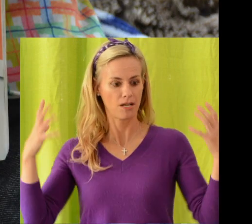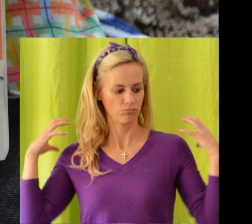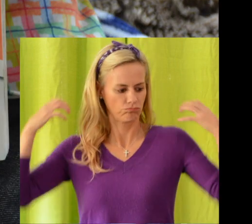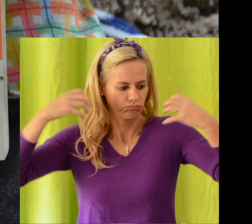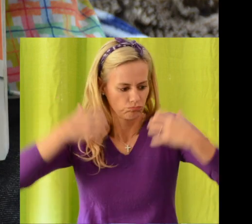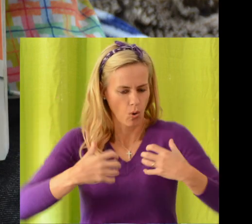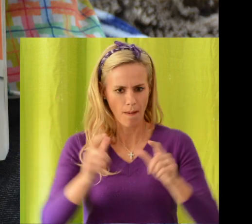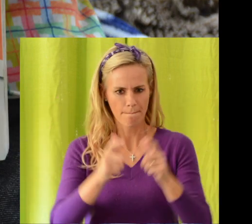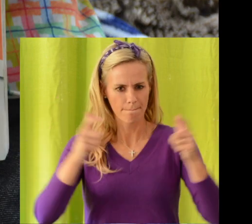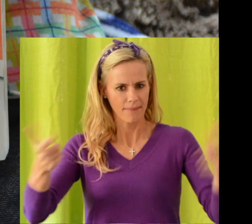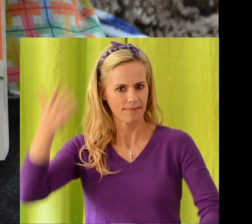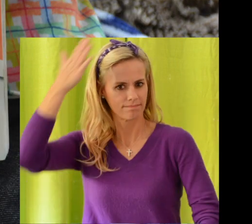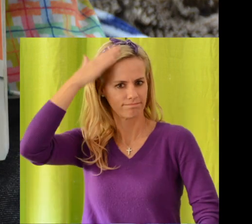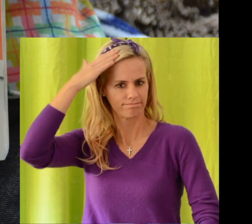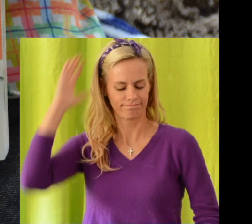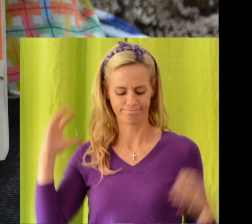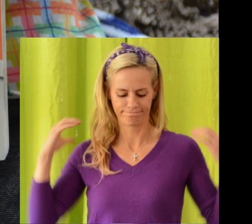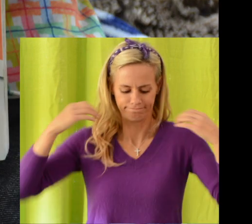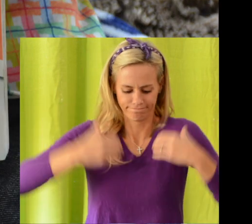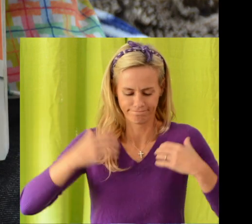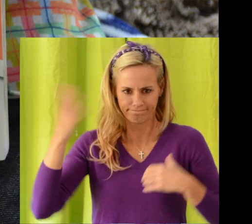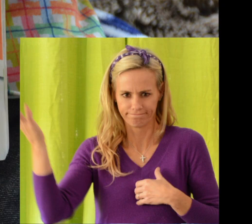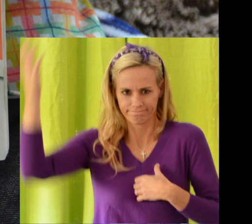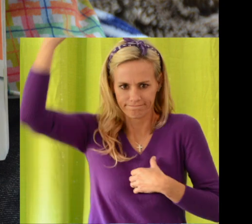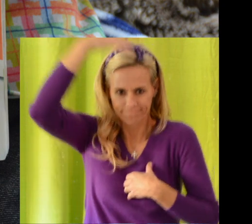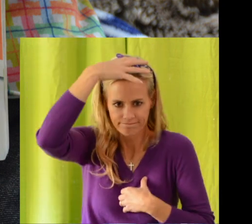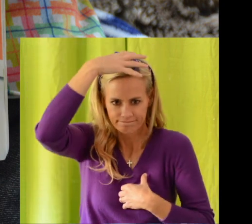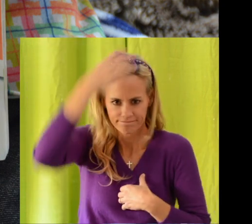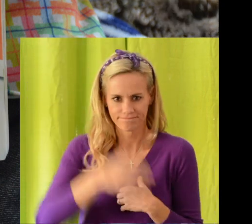He found a big coat and a big hat.